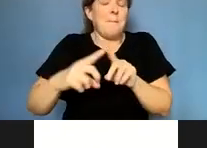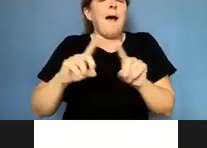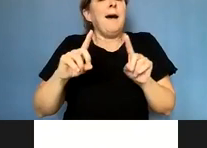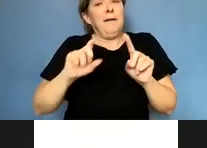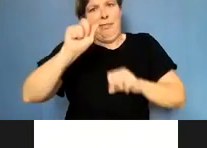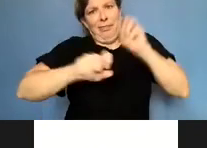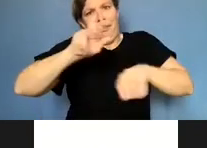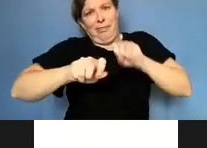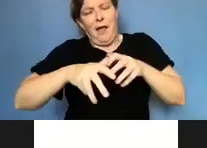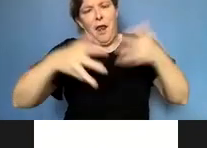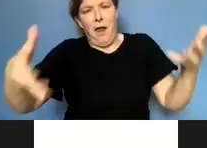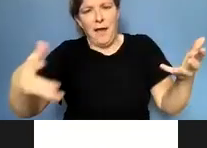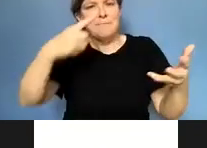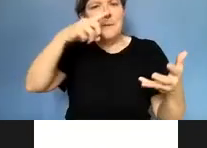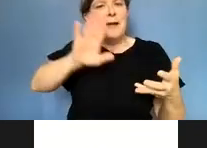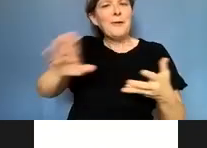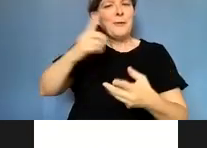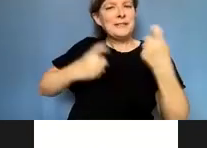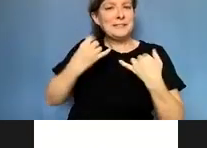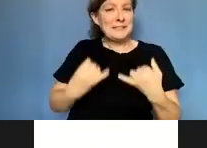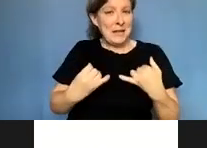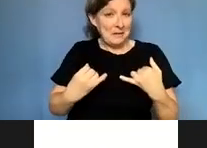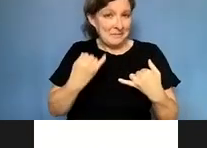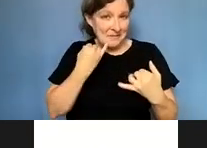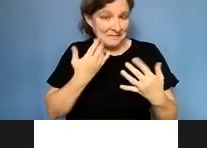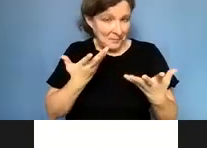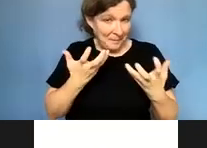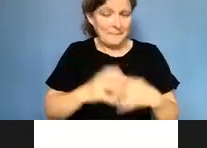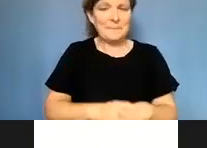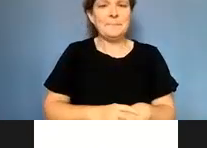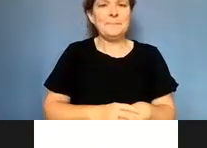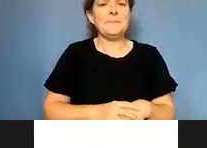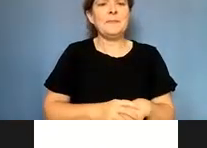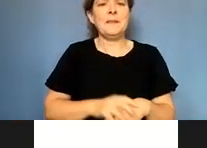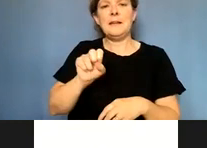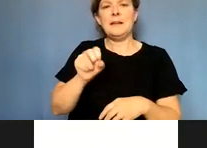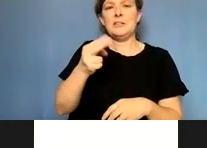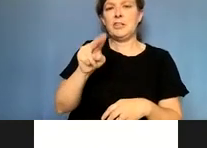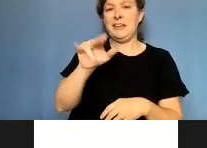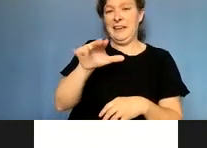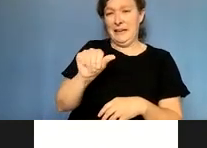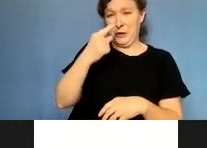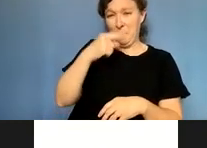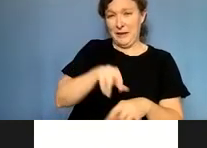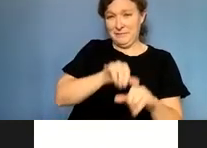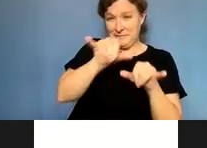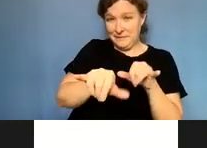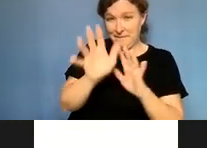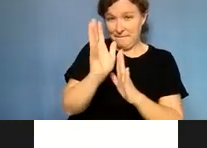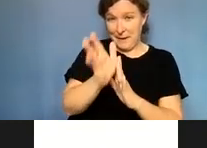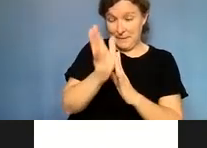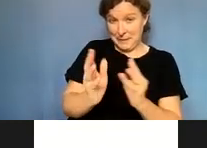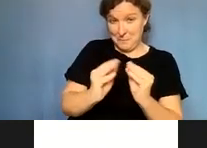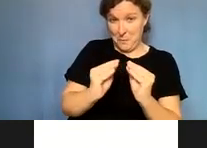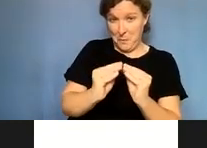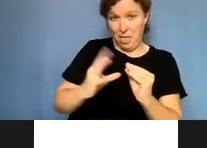to take any additional questions. Geoff, are you able to stay for an extra 5 minutes at the end of the session in